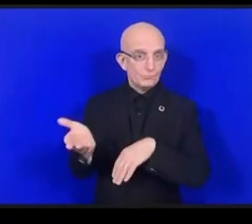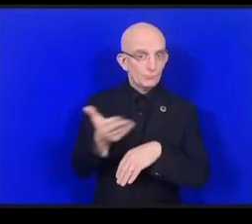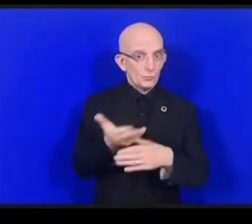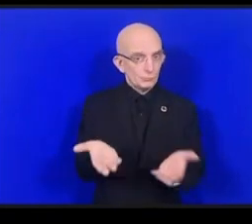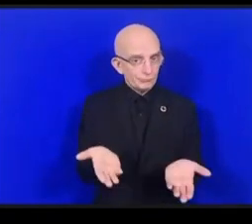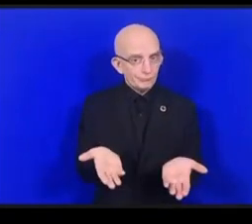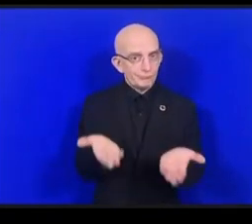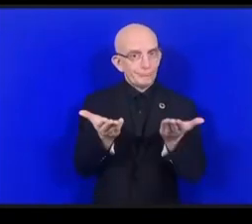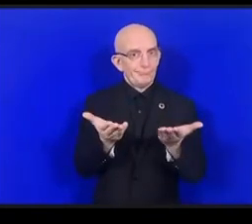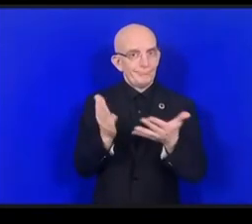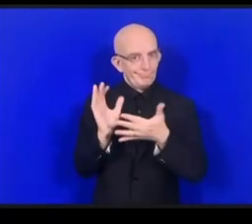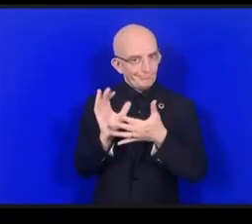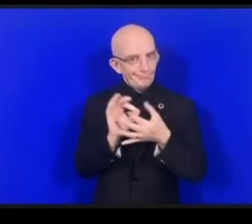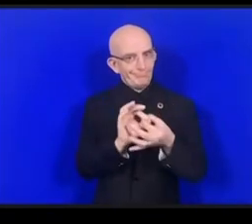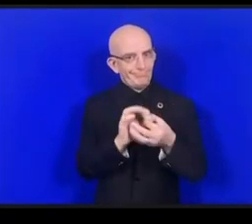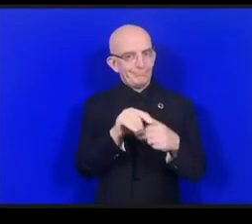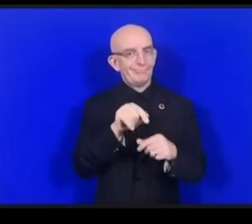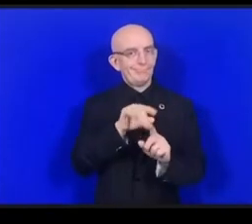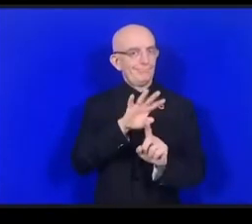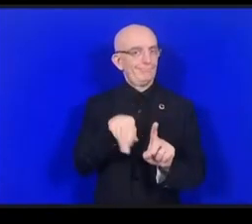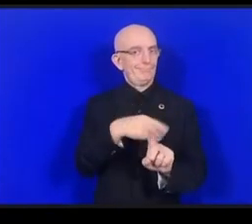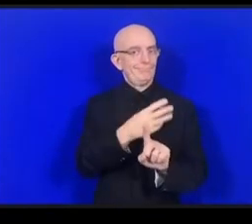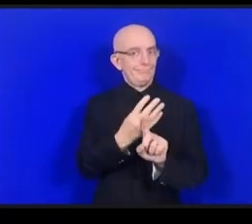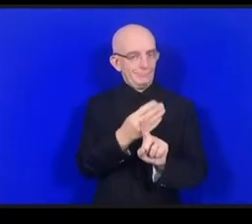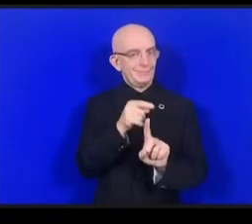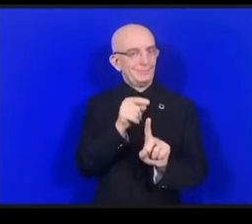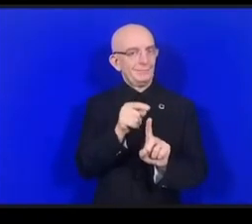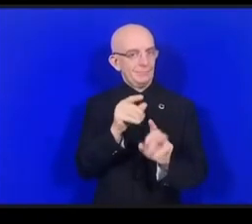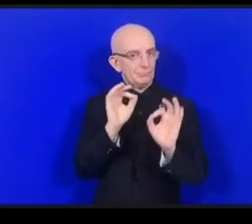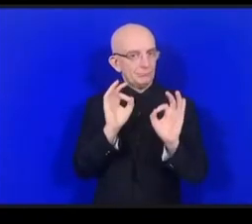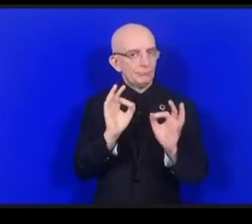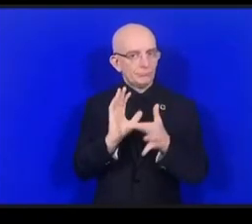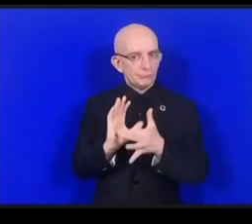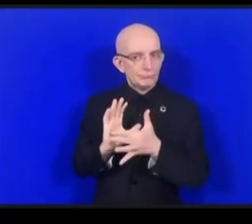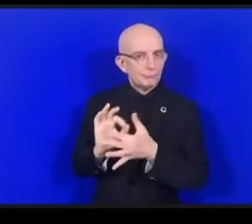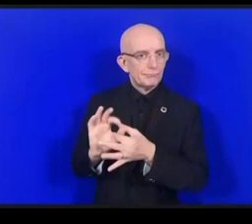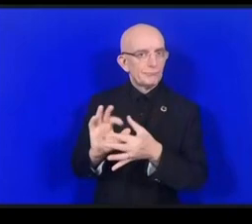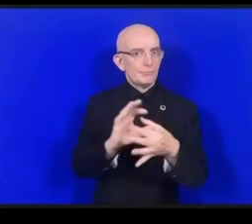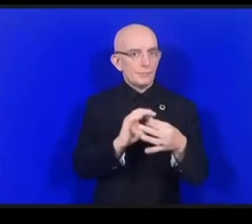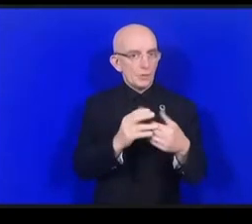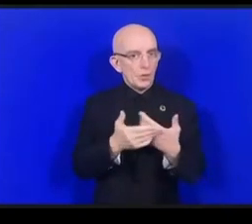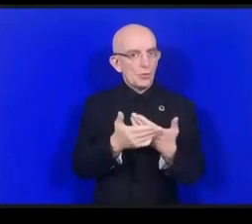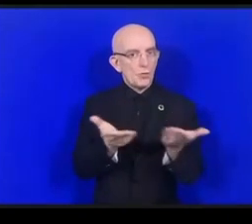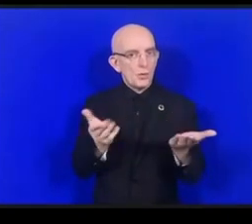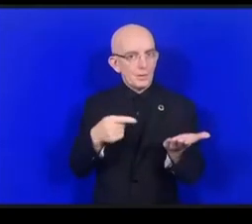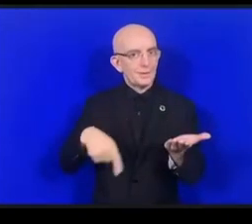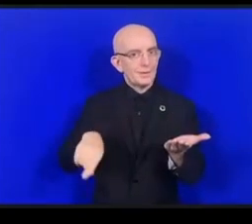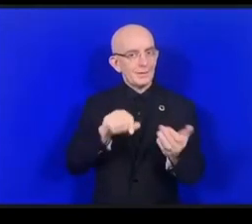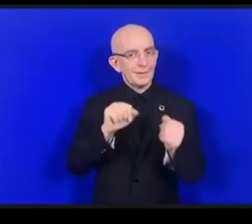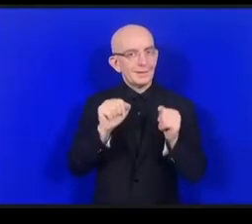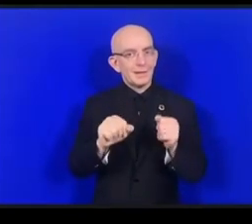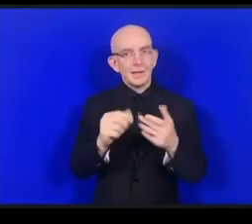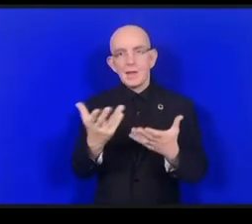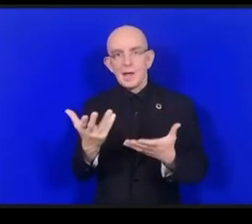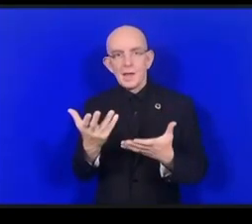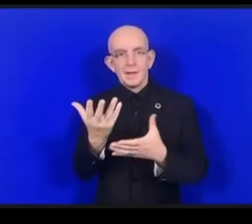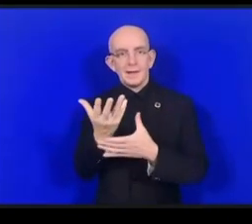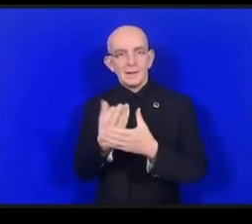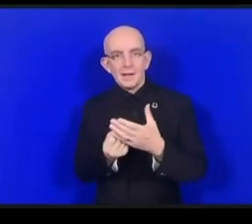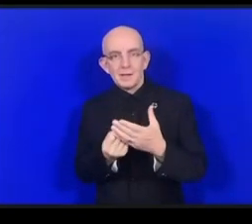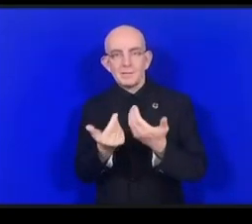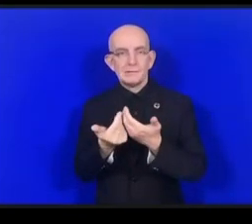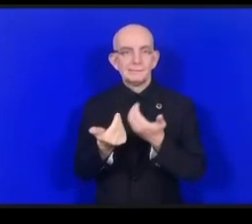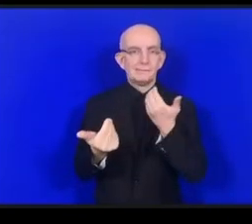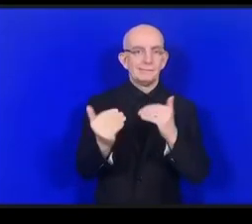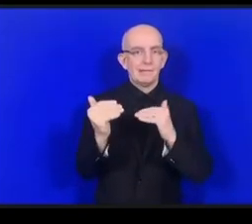and divides, and to strengthen digital cooperation across all countries. And bearing that in